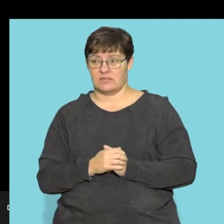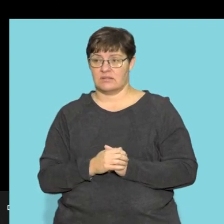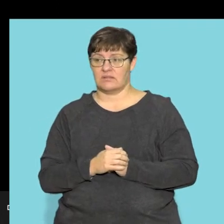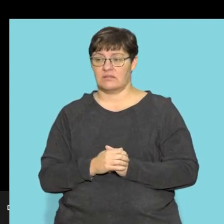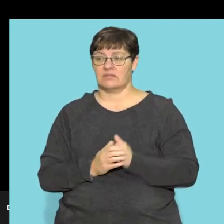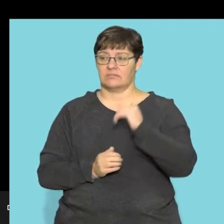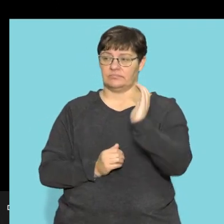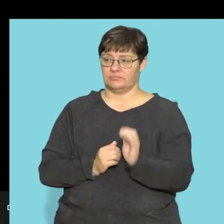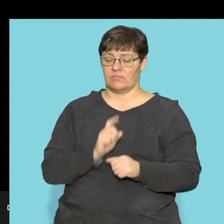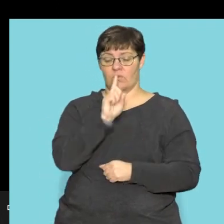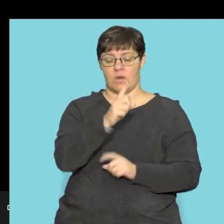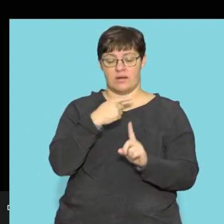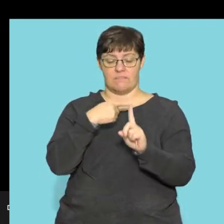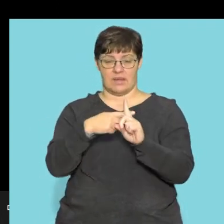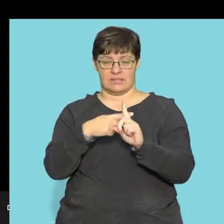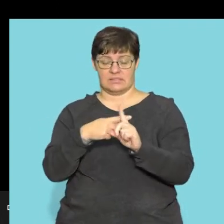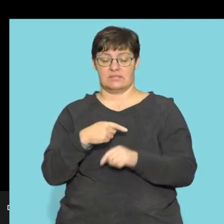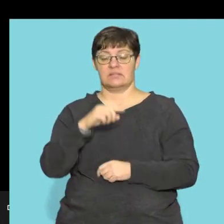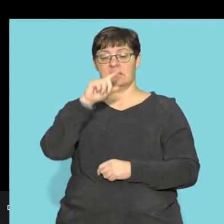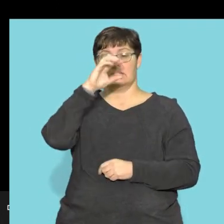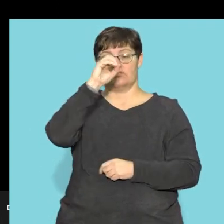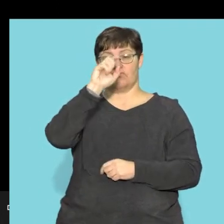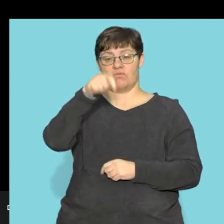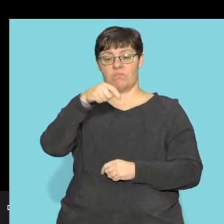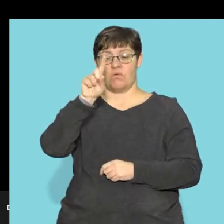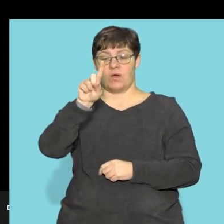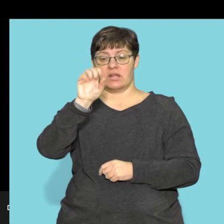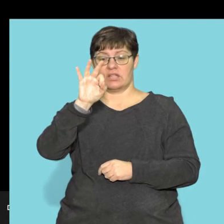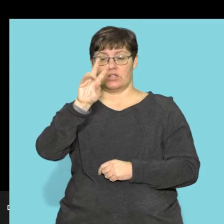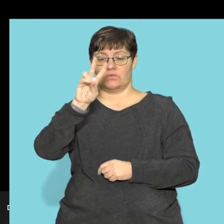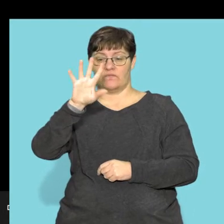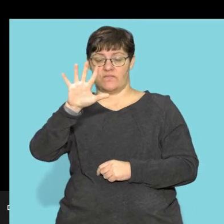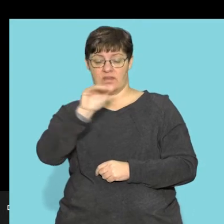480,000 into 1 plus